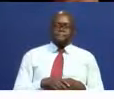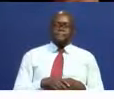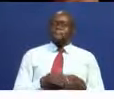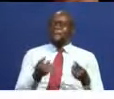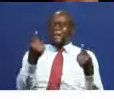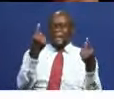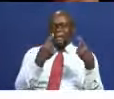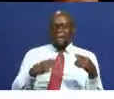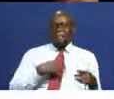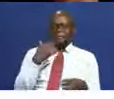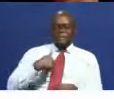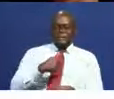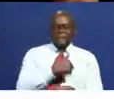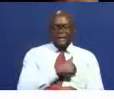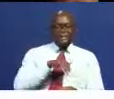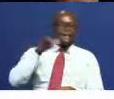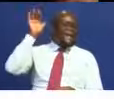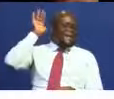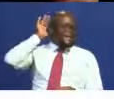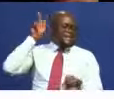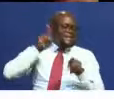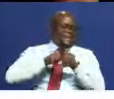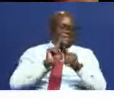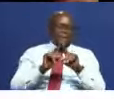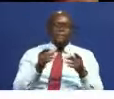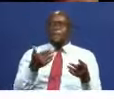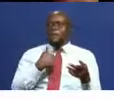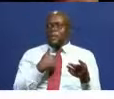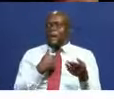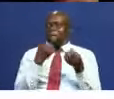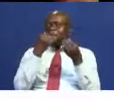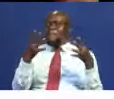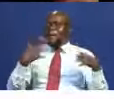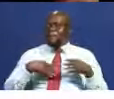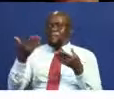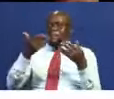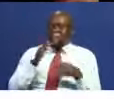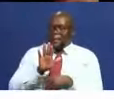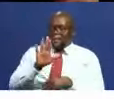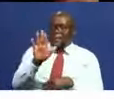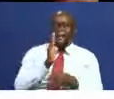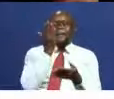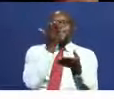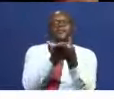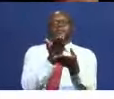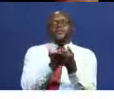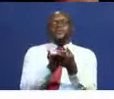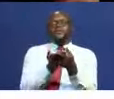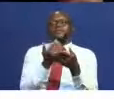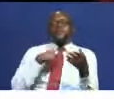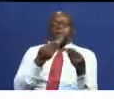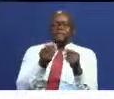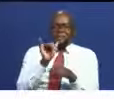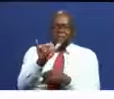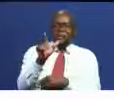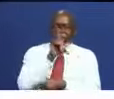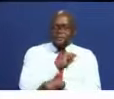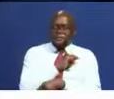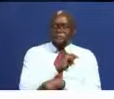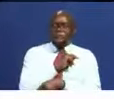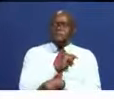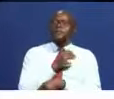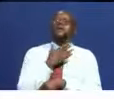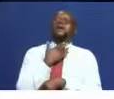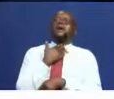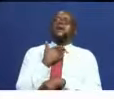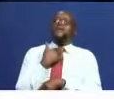public gallery, to listen. And even we've had many people bring their petitions here, and we have dealt with them. I want